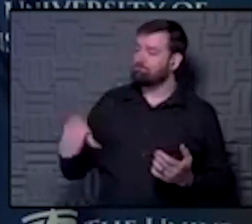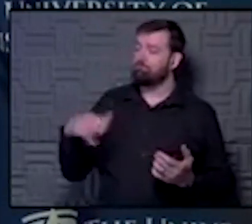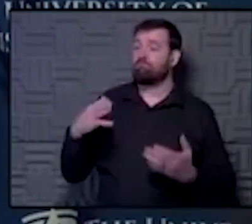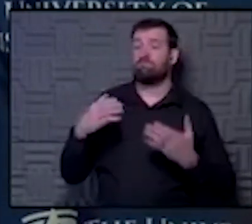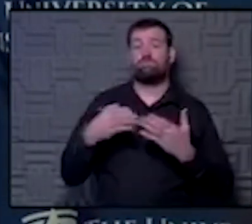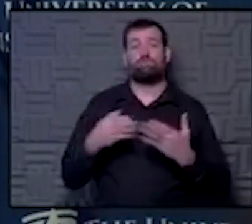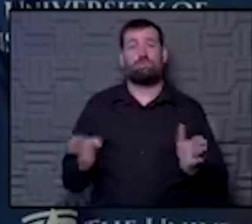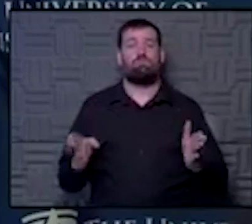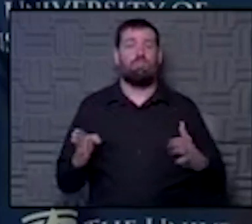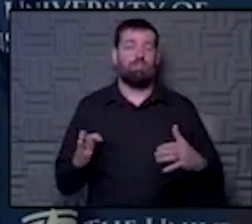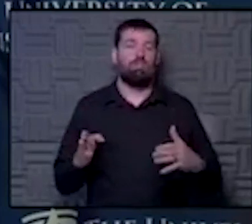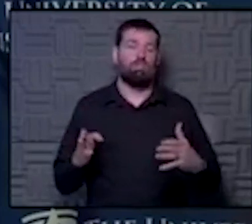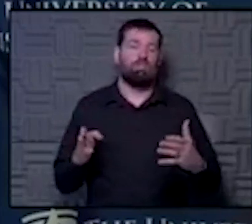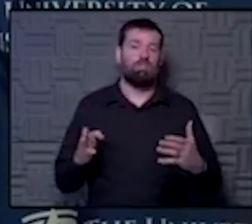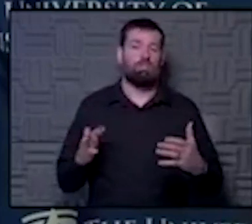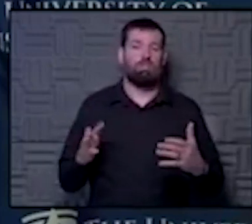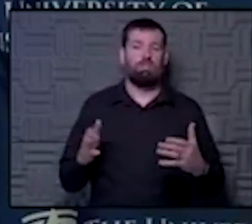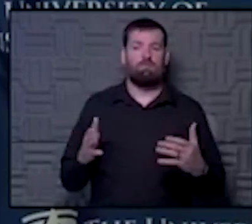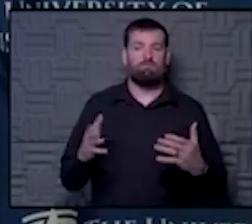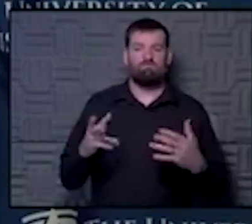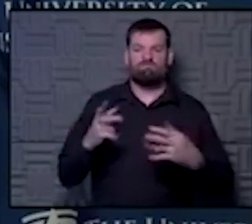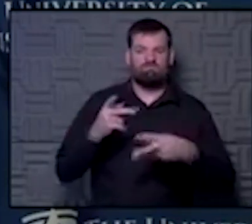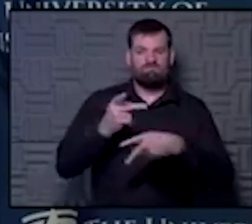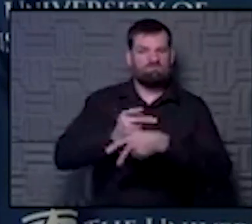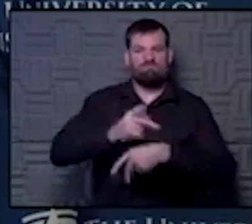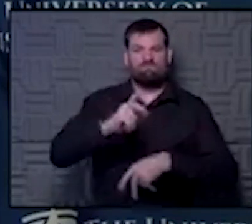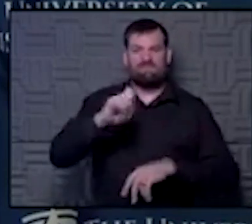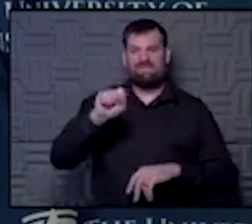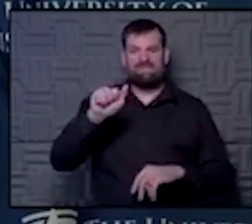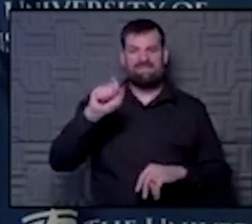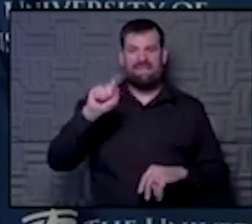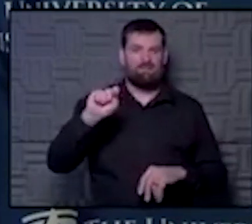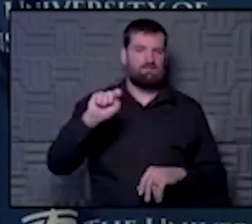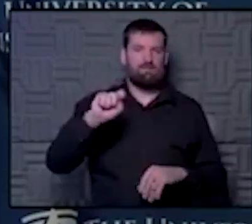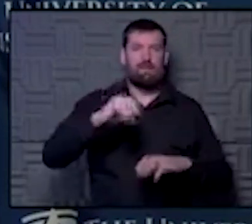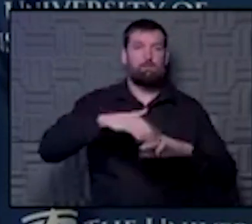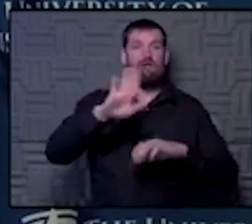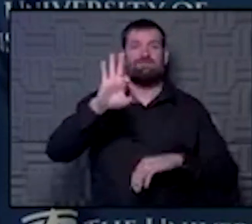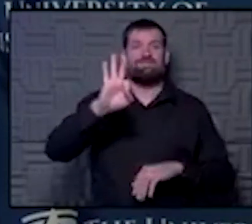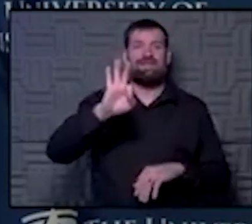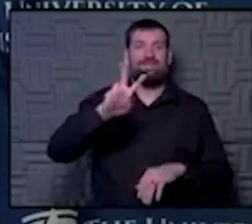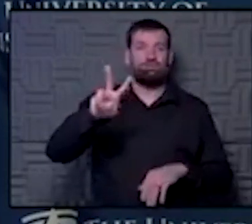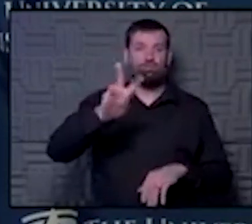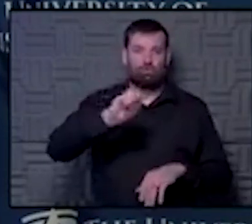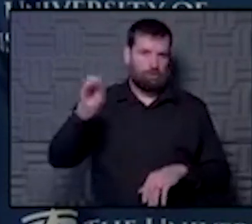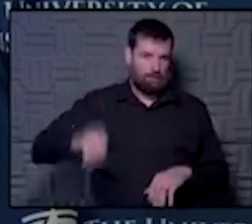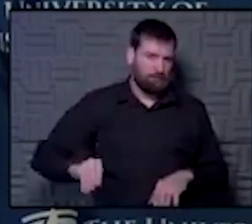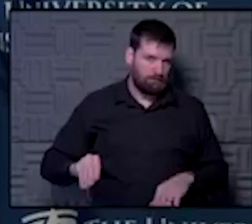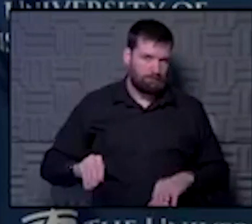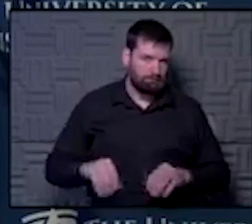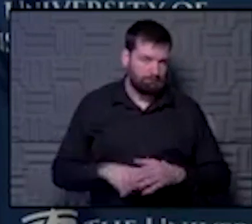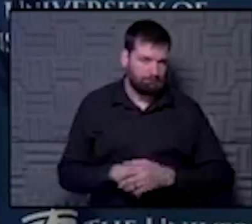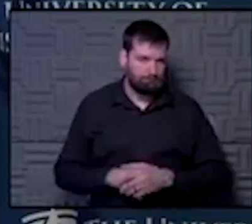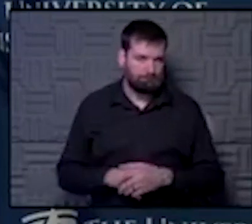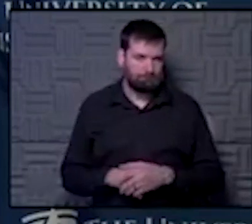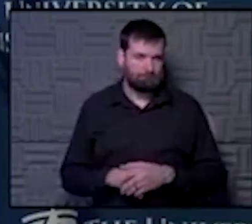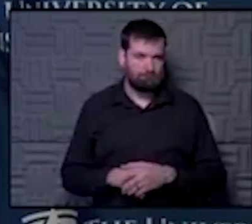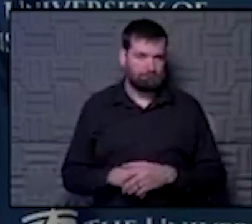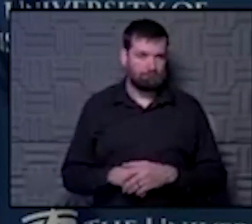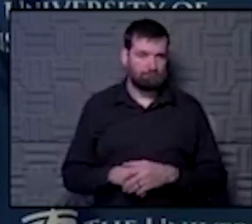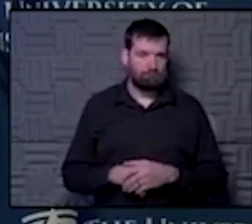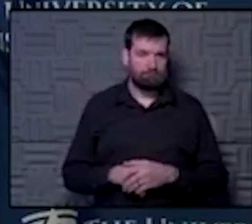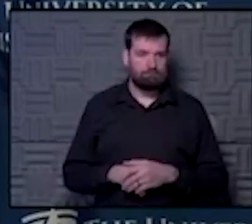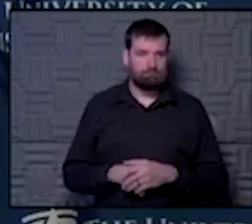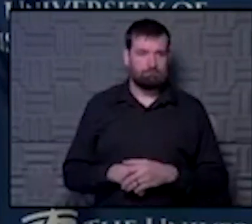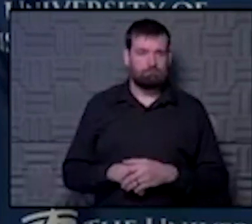general, our protocol is, to keep that greater than 92% from the current RT protocol.